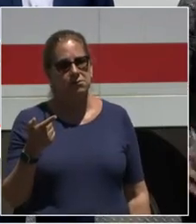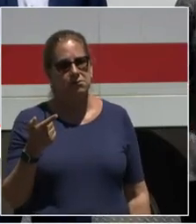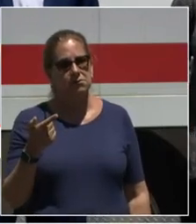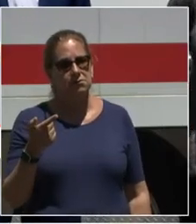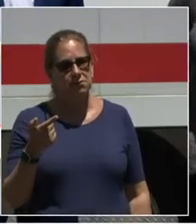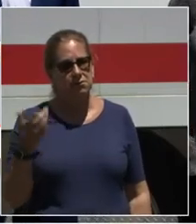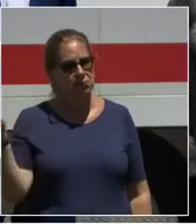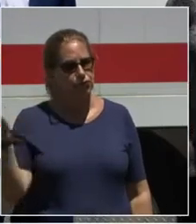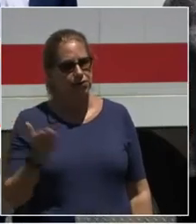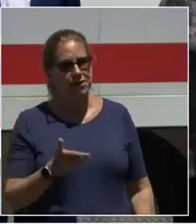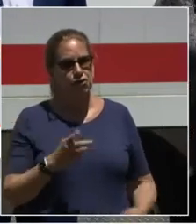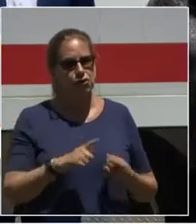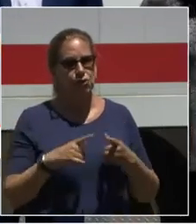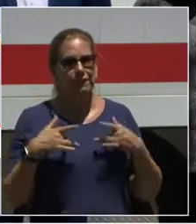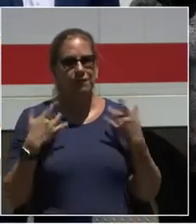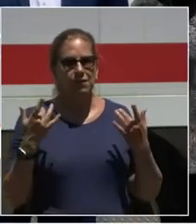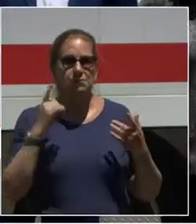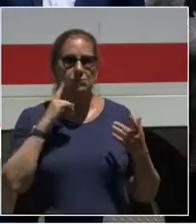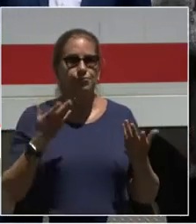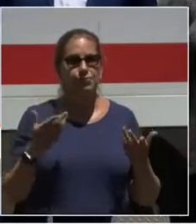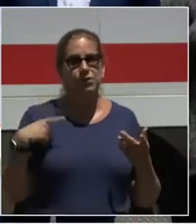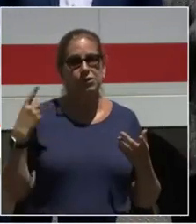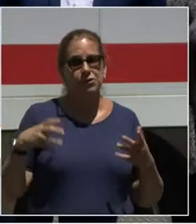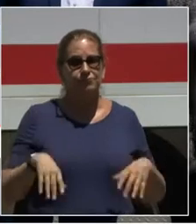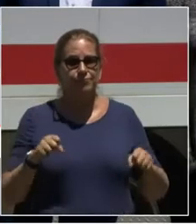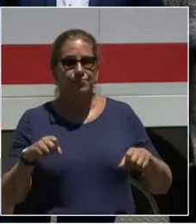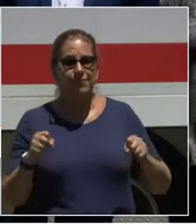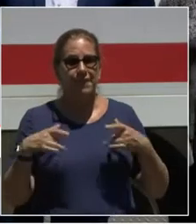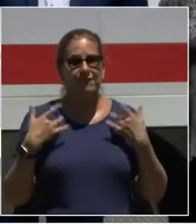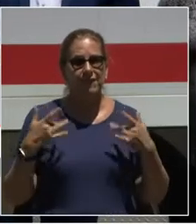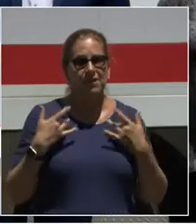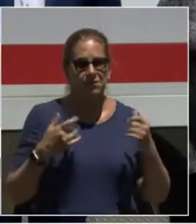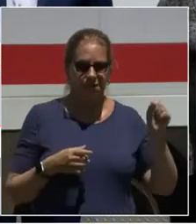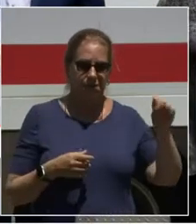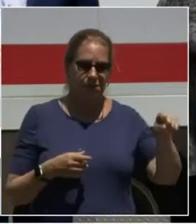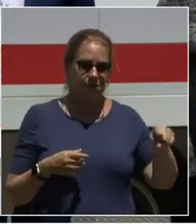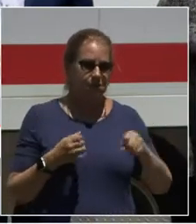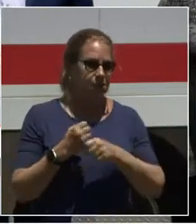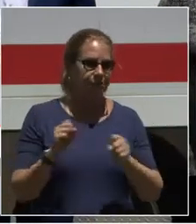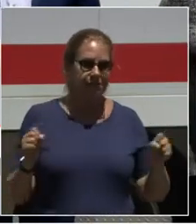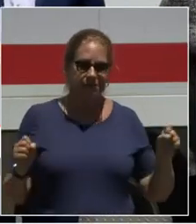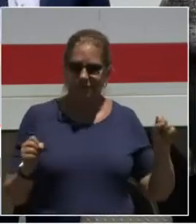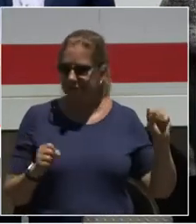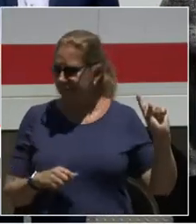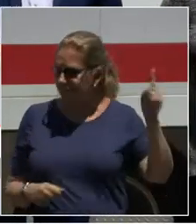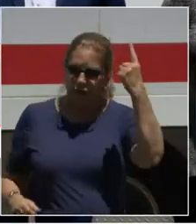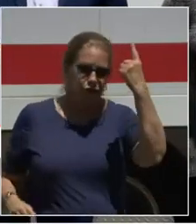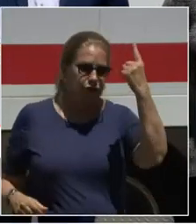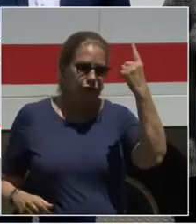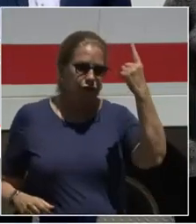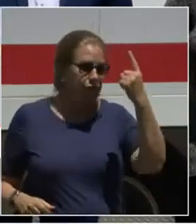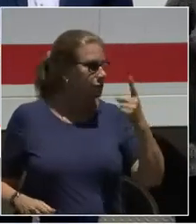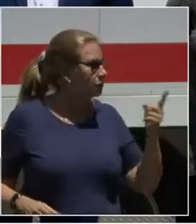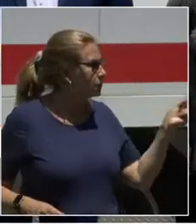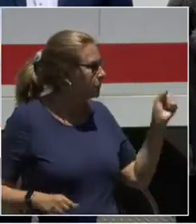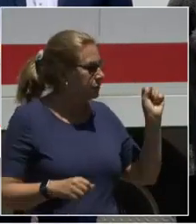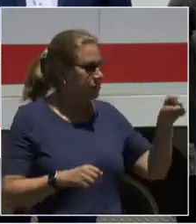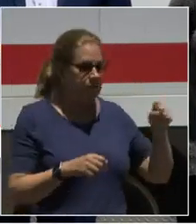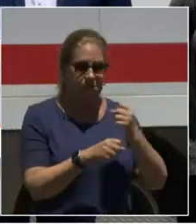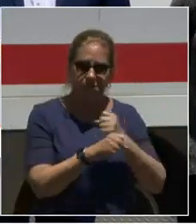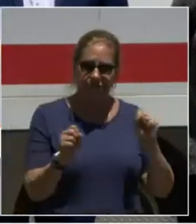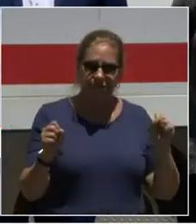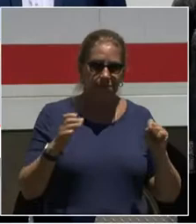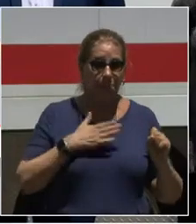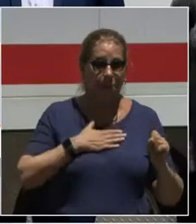sure, that is always, safety is our first concern. It is also our concern to use and enjoy our city